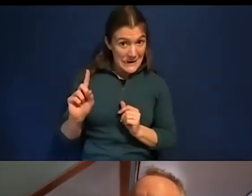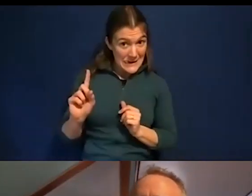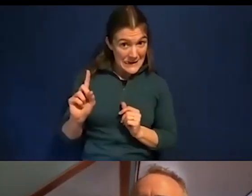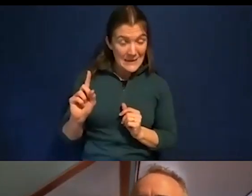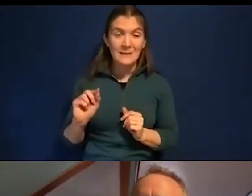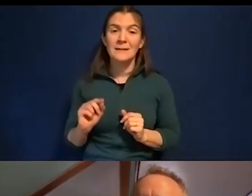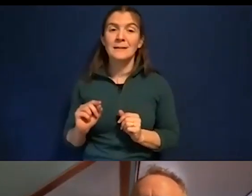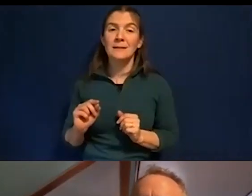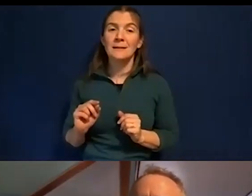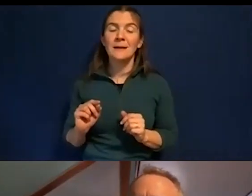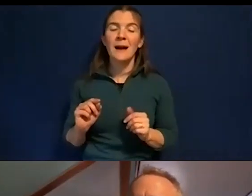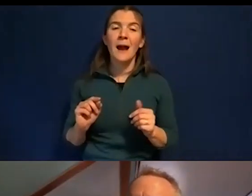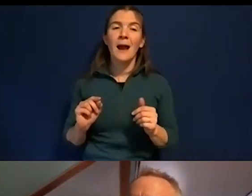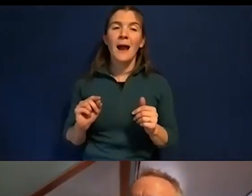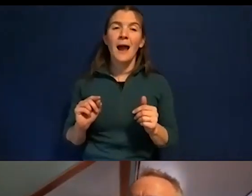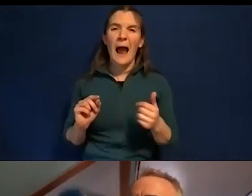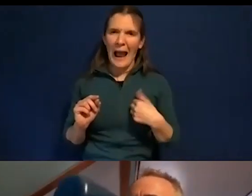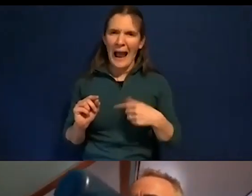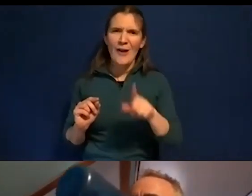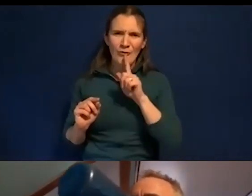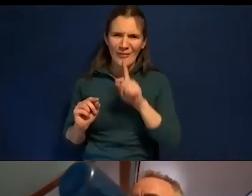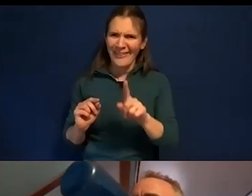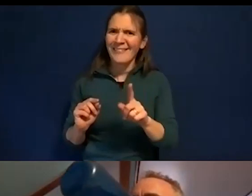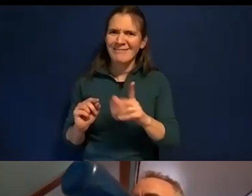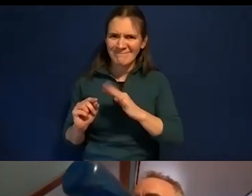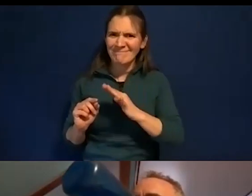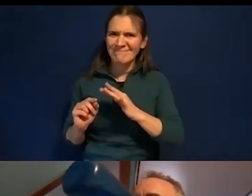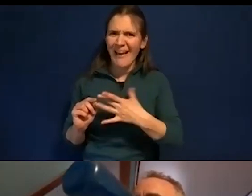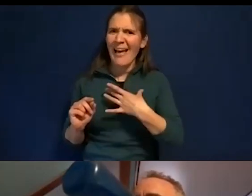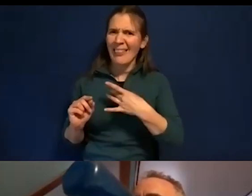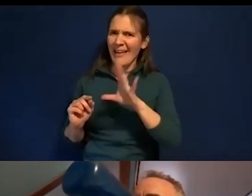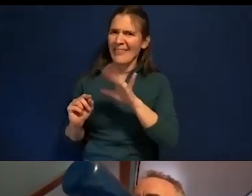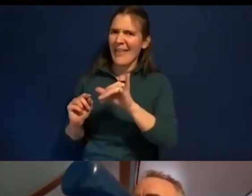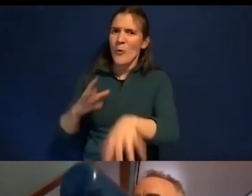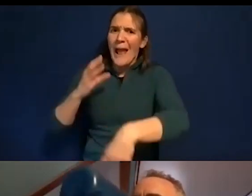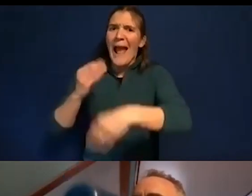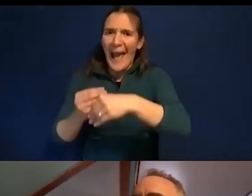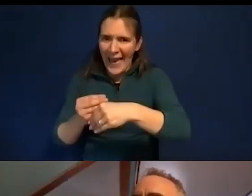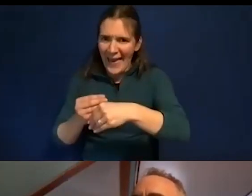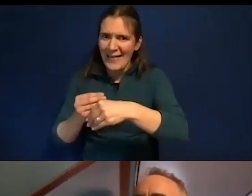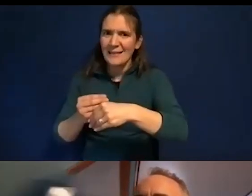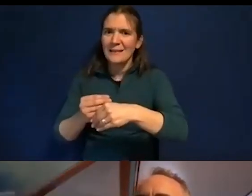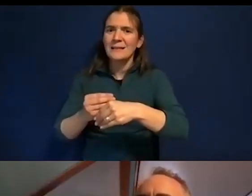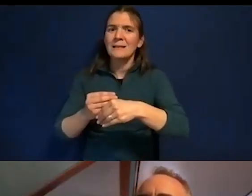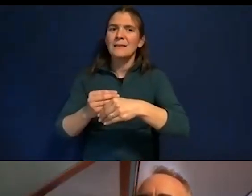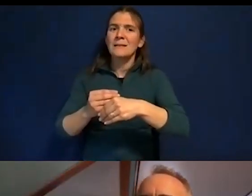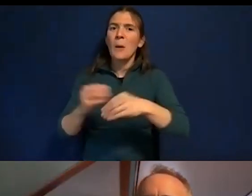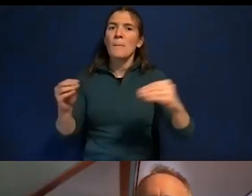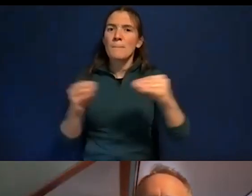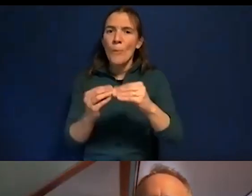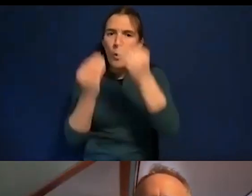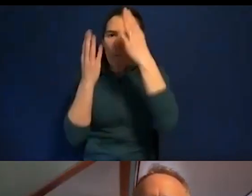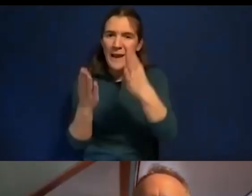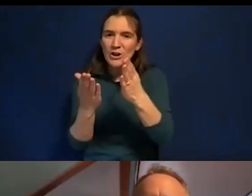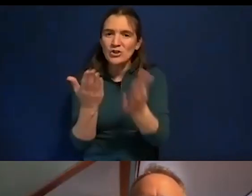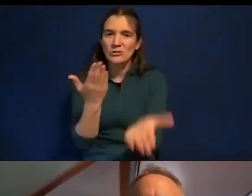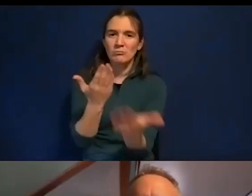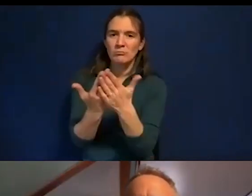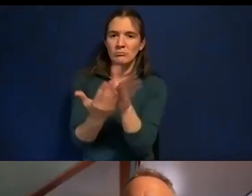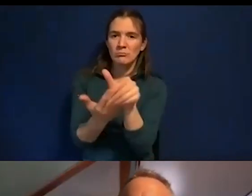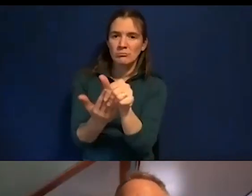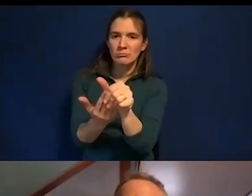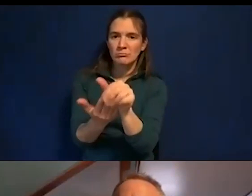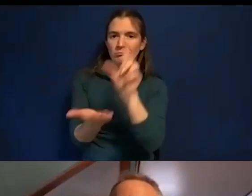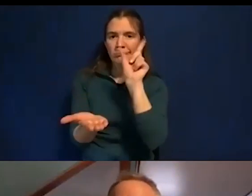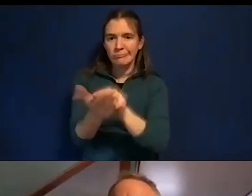say I really like that, Peter, adding the additional information in the administrative